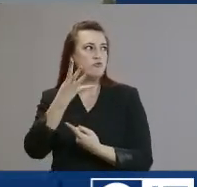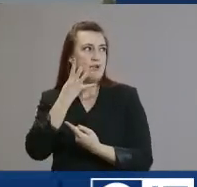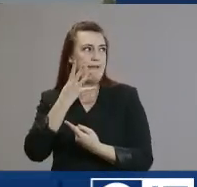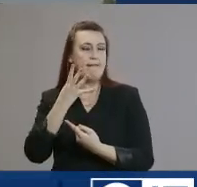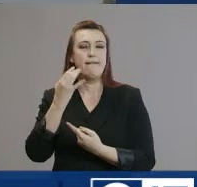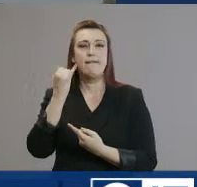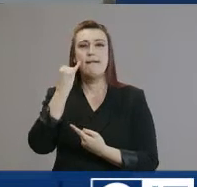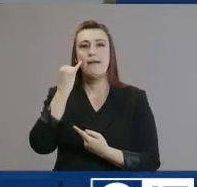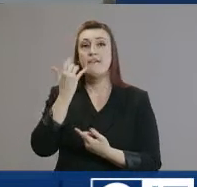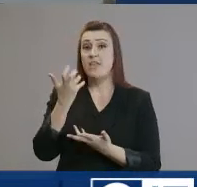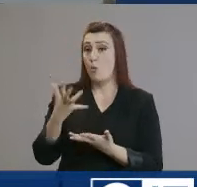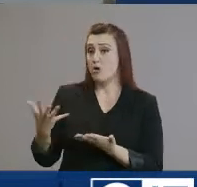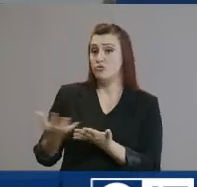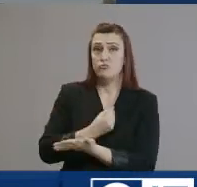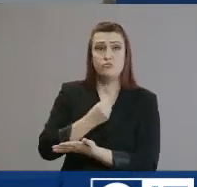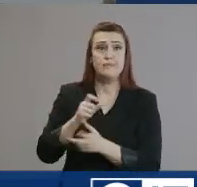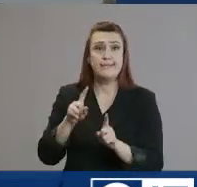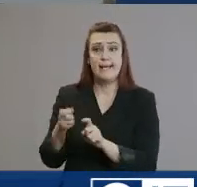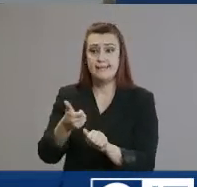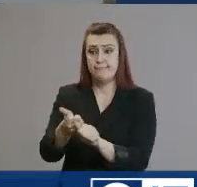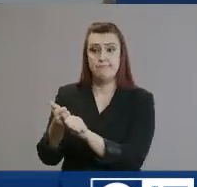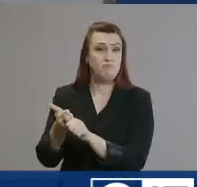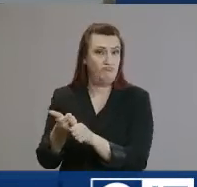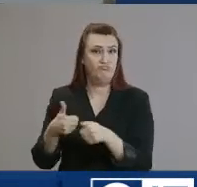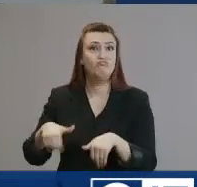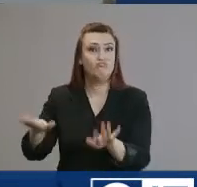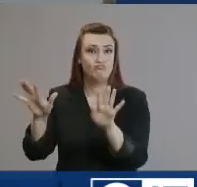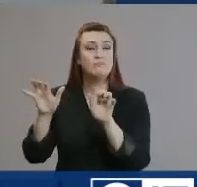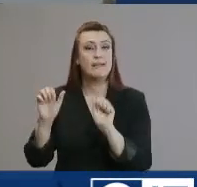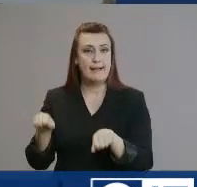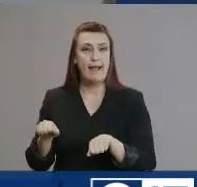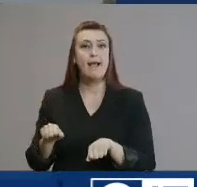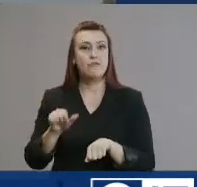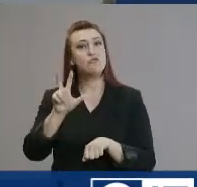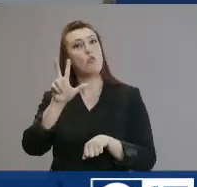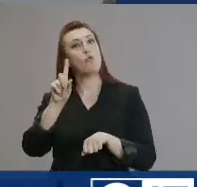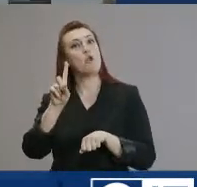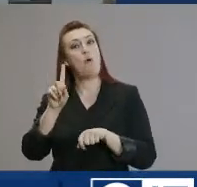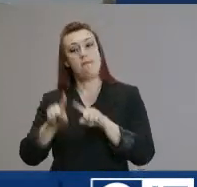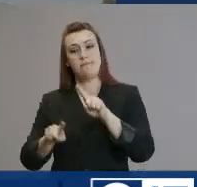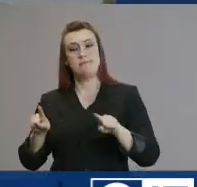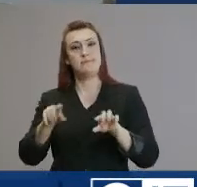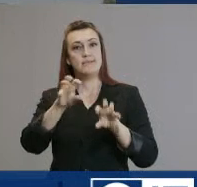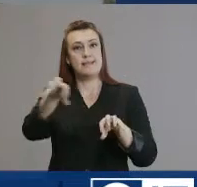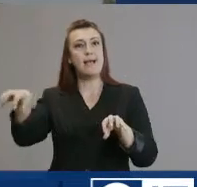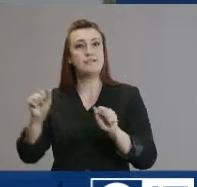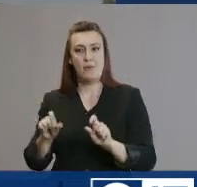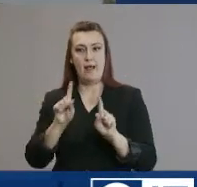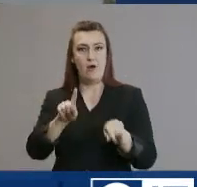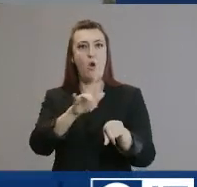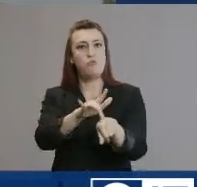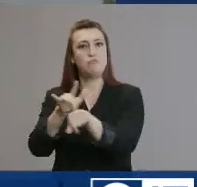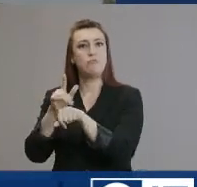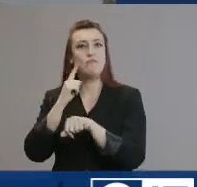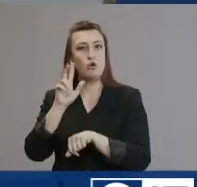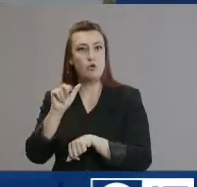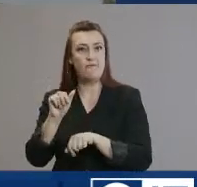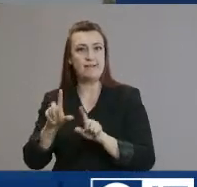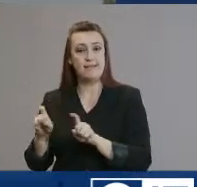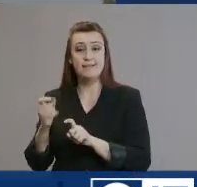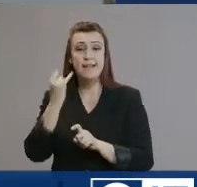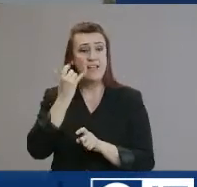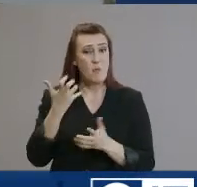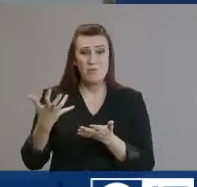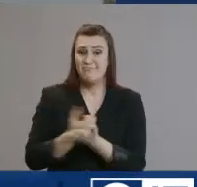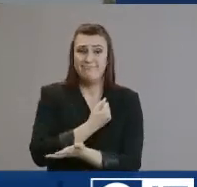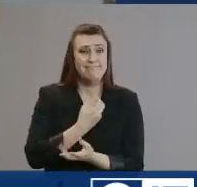31 University of Arizona serology testing sites statewide if people wanted to go get tested immediately, but we are